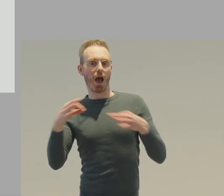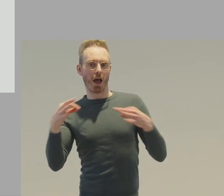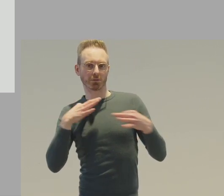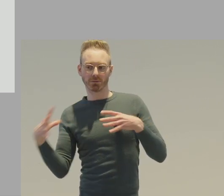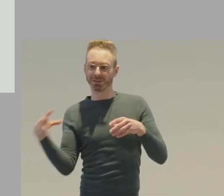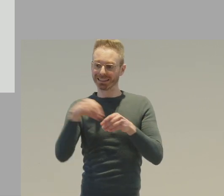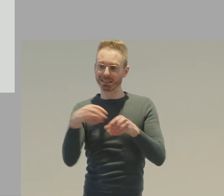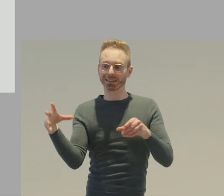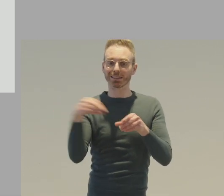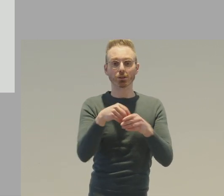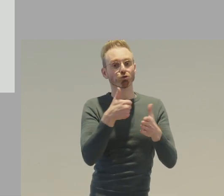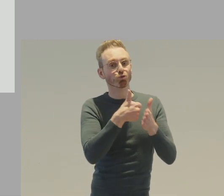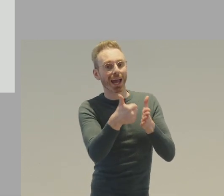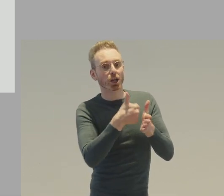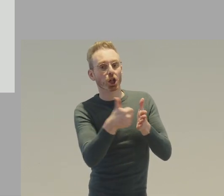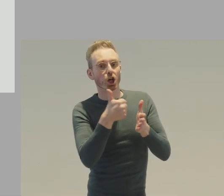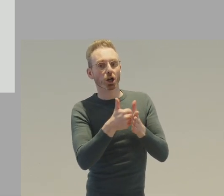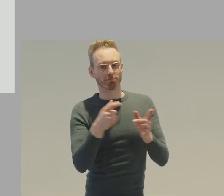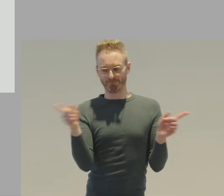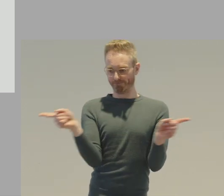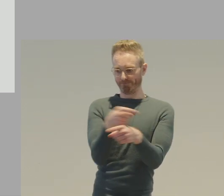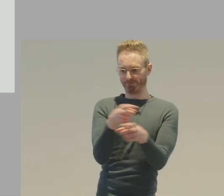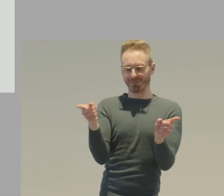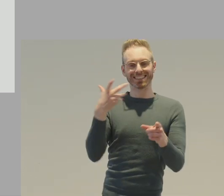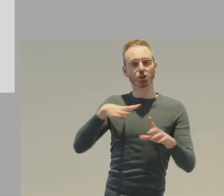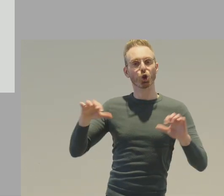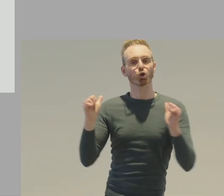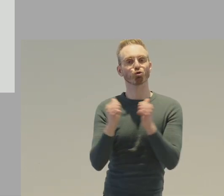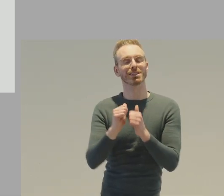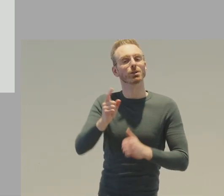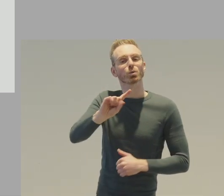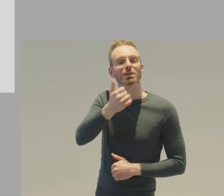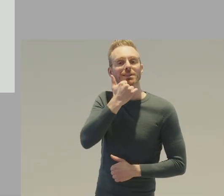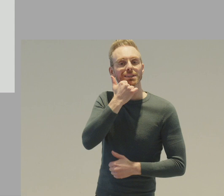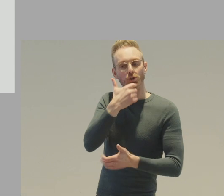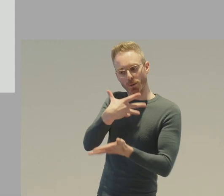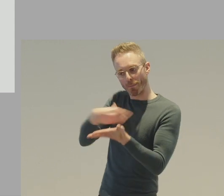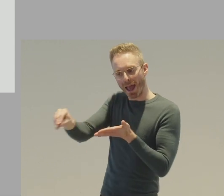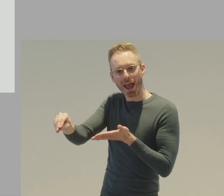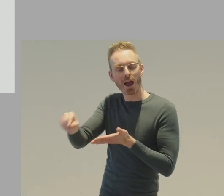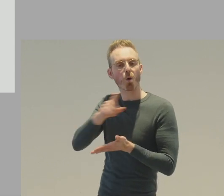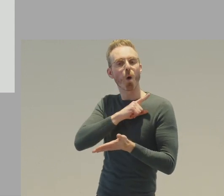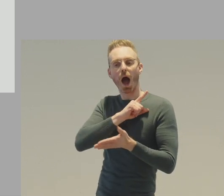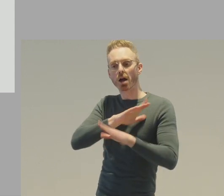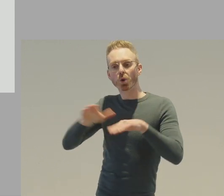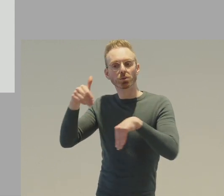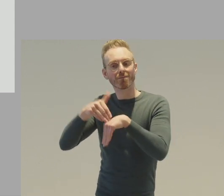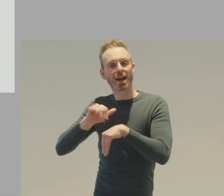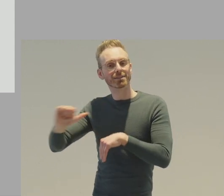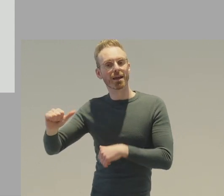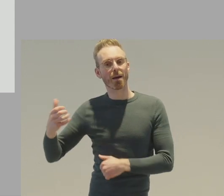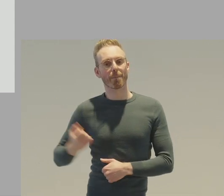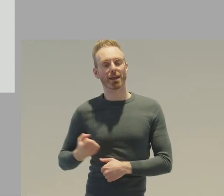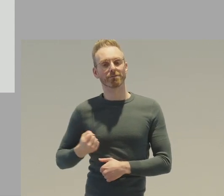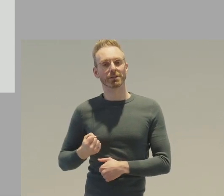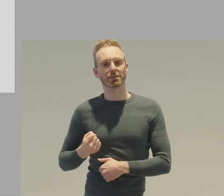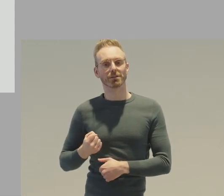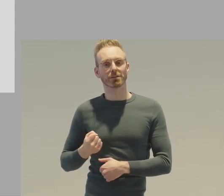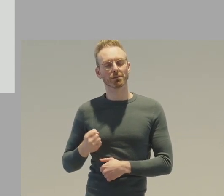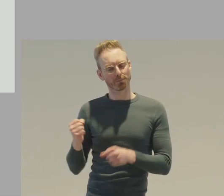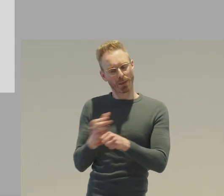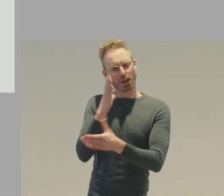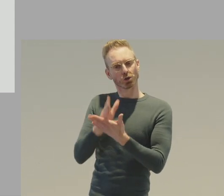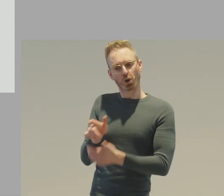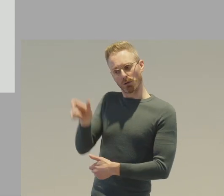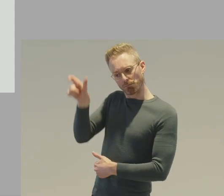month. But just agree that in advance, have that conversation and make sure the artist or the person you're supporting is empowered to